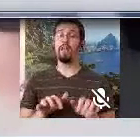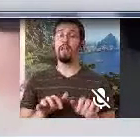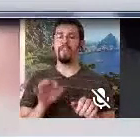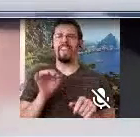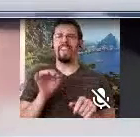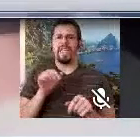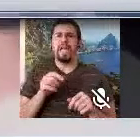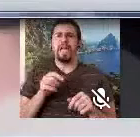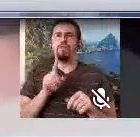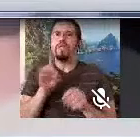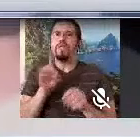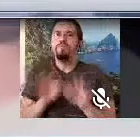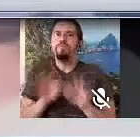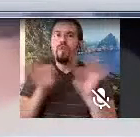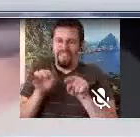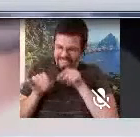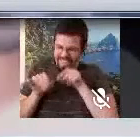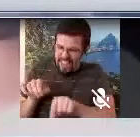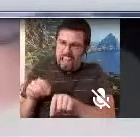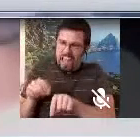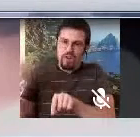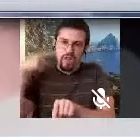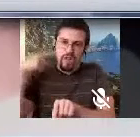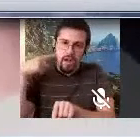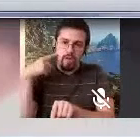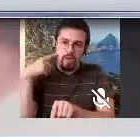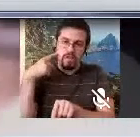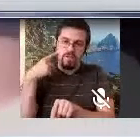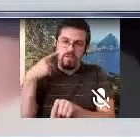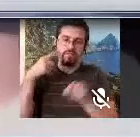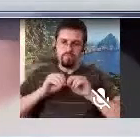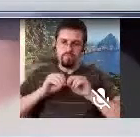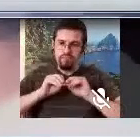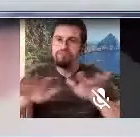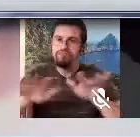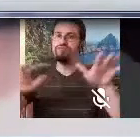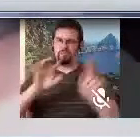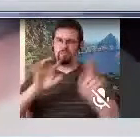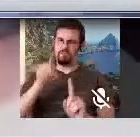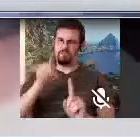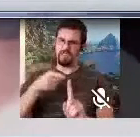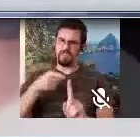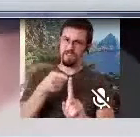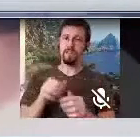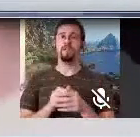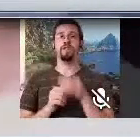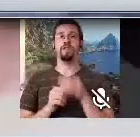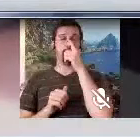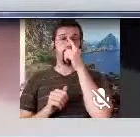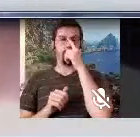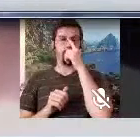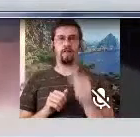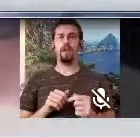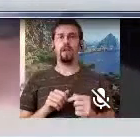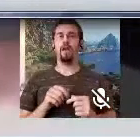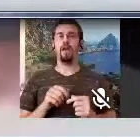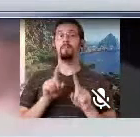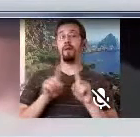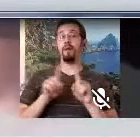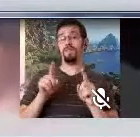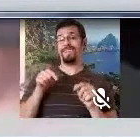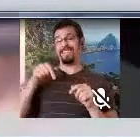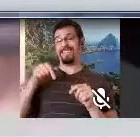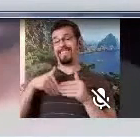in a particular way at a particular time. So Pollux is writing it in a different way, writing for the actions for the